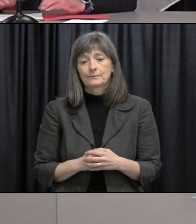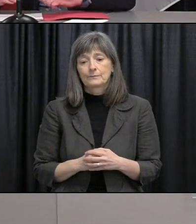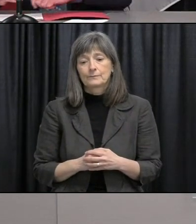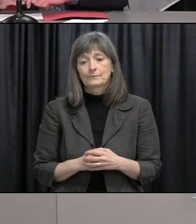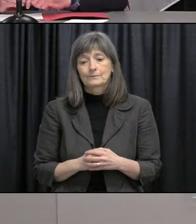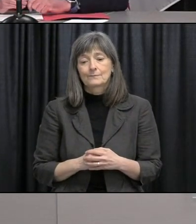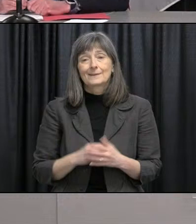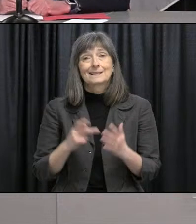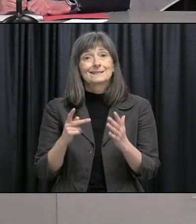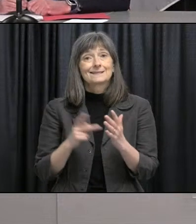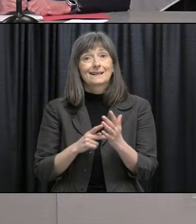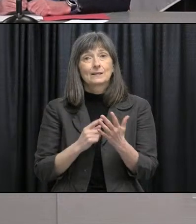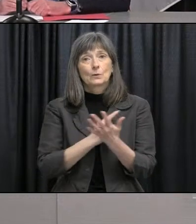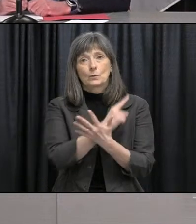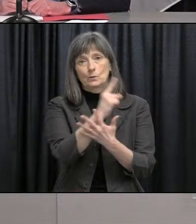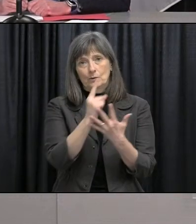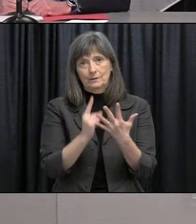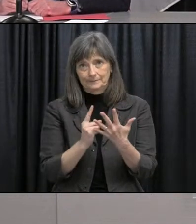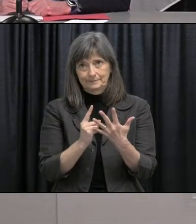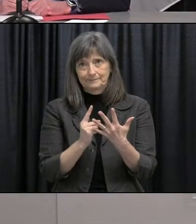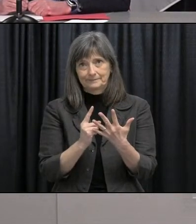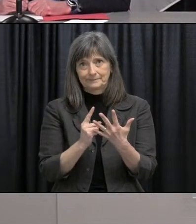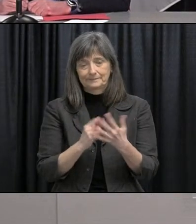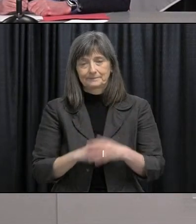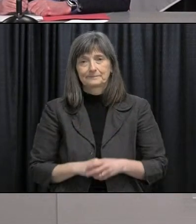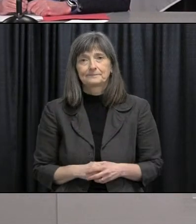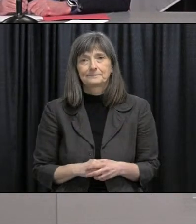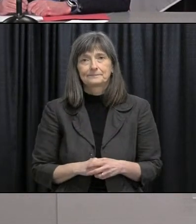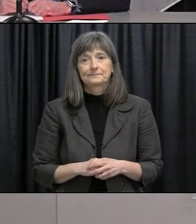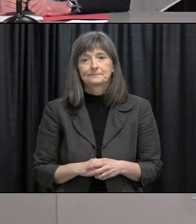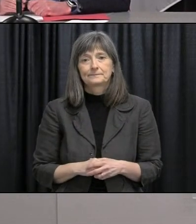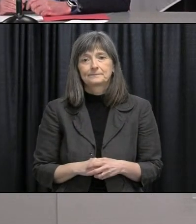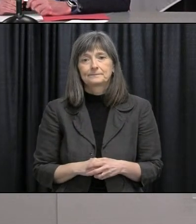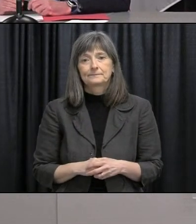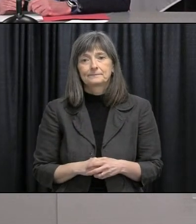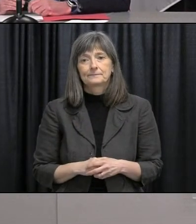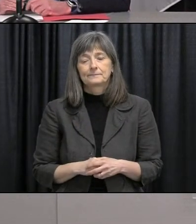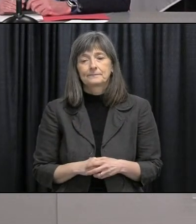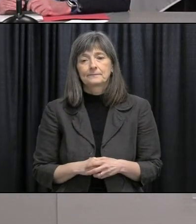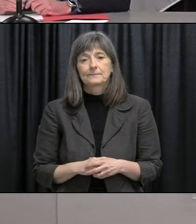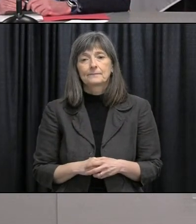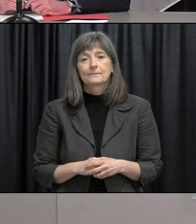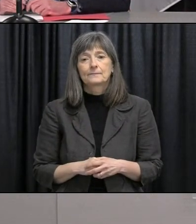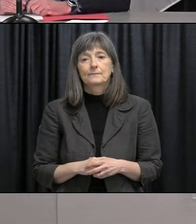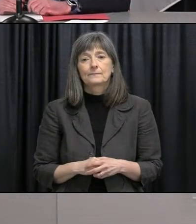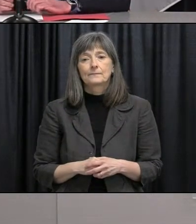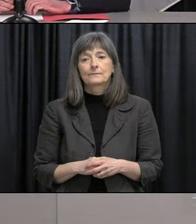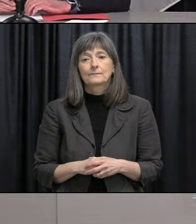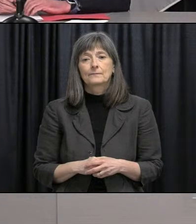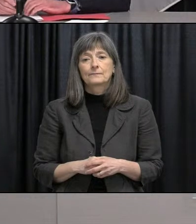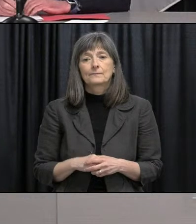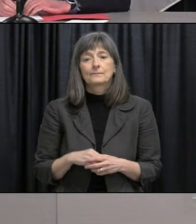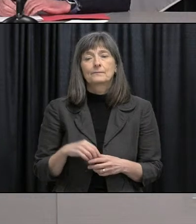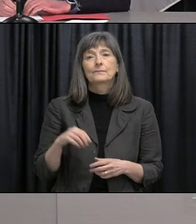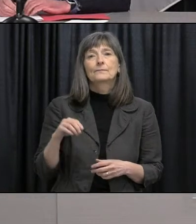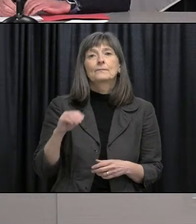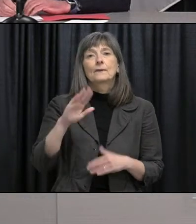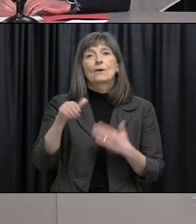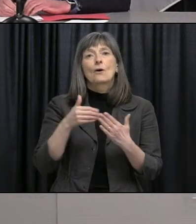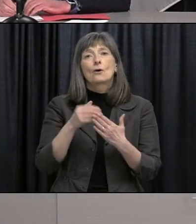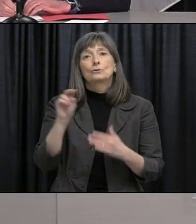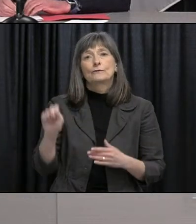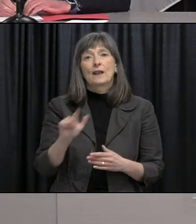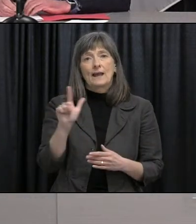there will be a final round where each reporter will have the opportunity to ask one final question. Our first questions are from Elizabeth Whitten with All